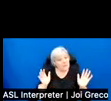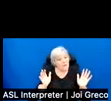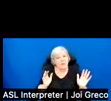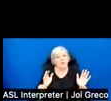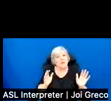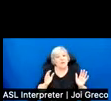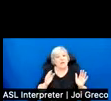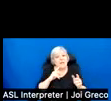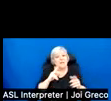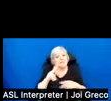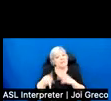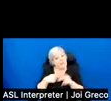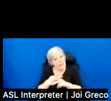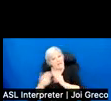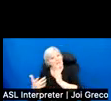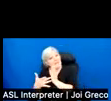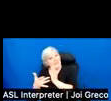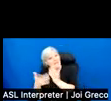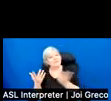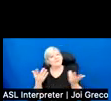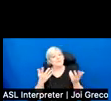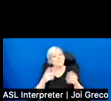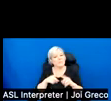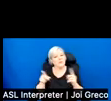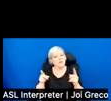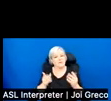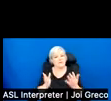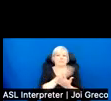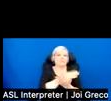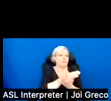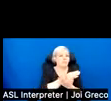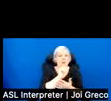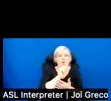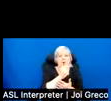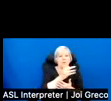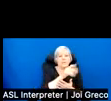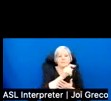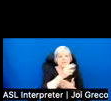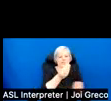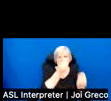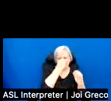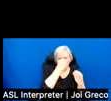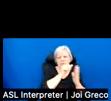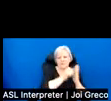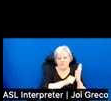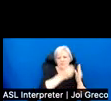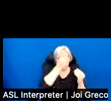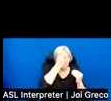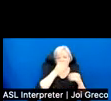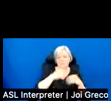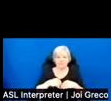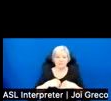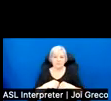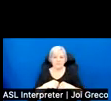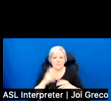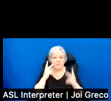form of assistive technology, but is moving towards complete augmentation and support to that particular